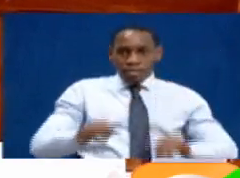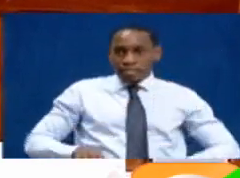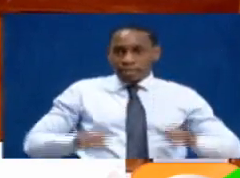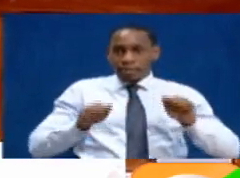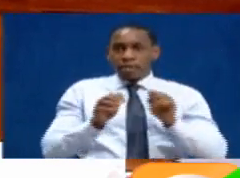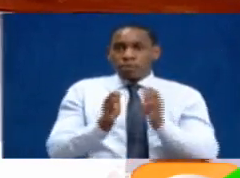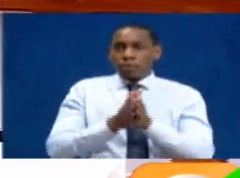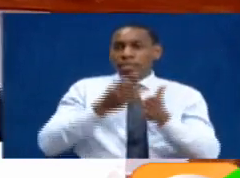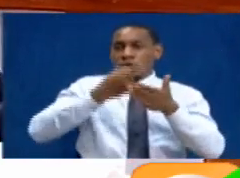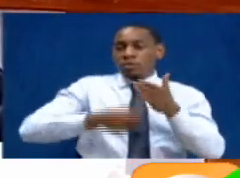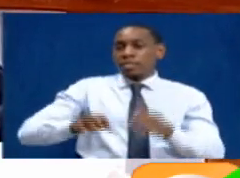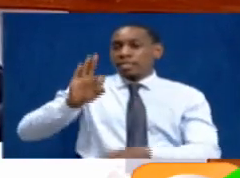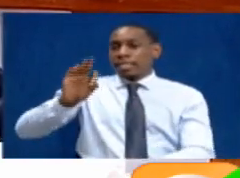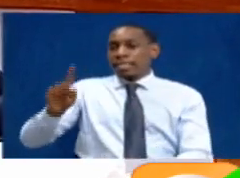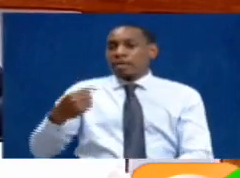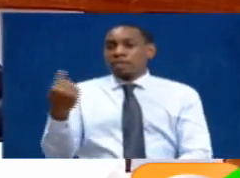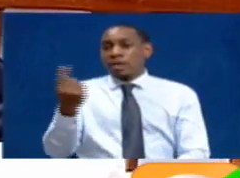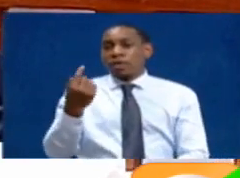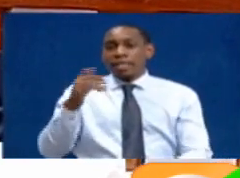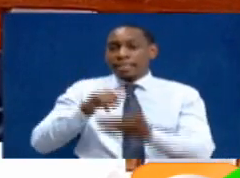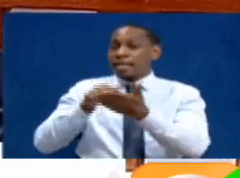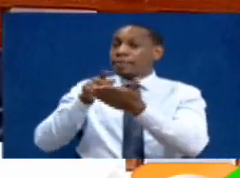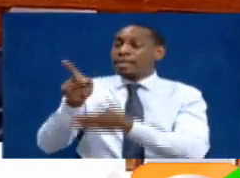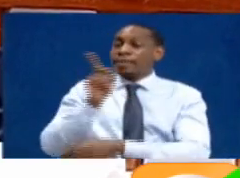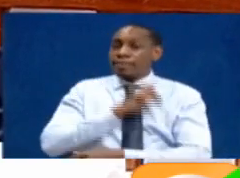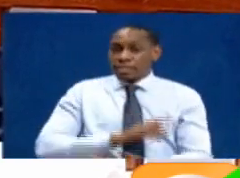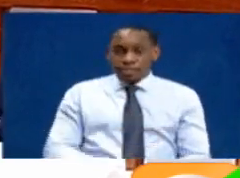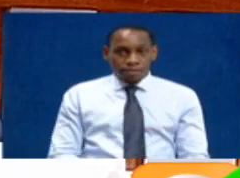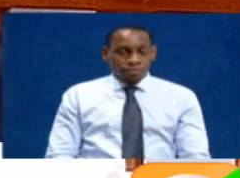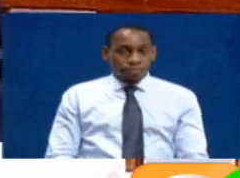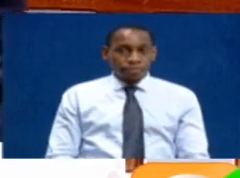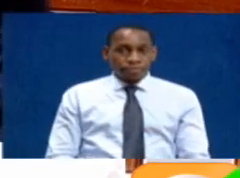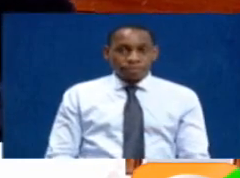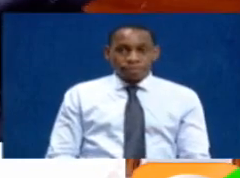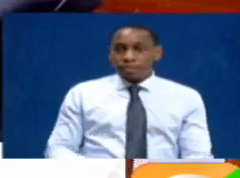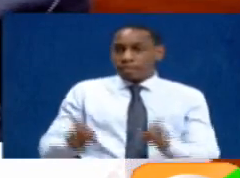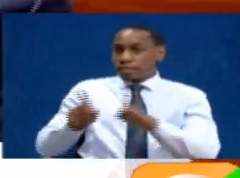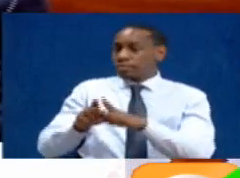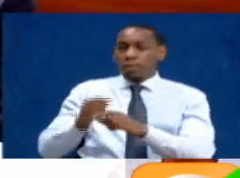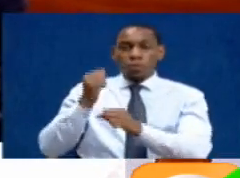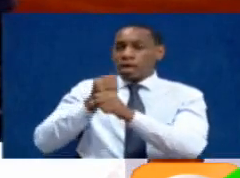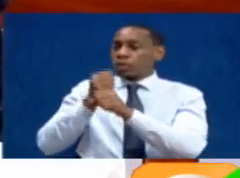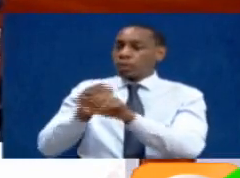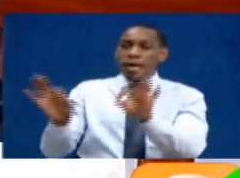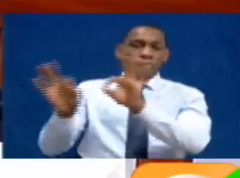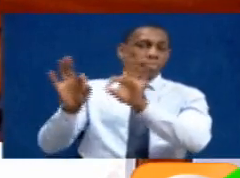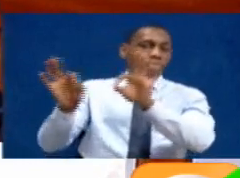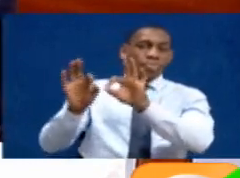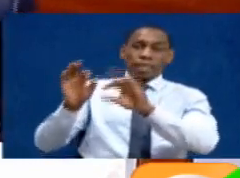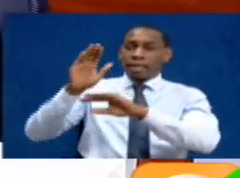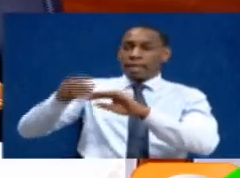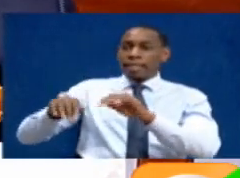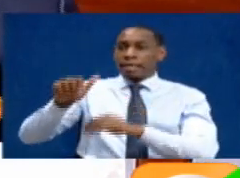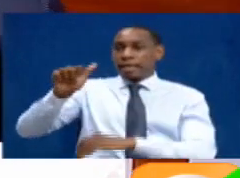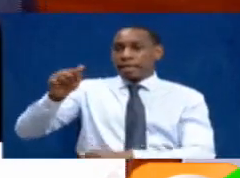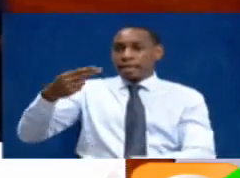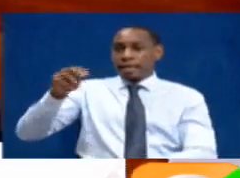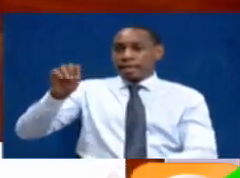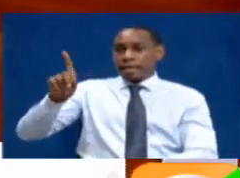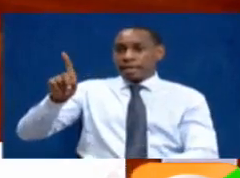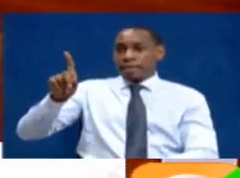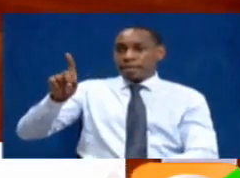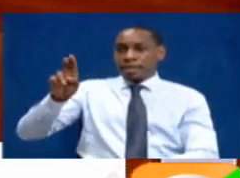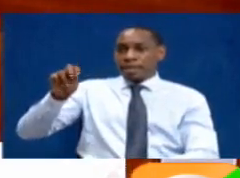with only 300,000 shillings that court paid him. And he outwitted him. Okay. And we are taken back on the